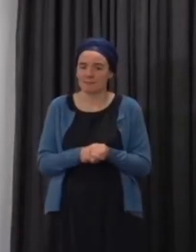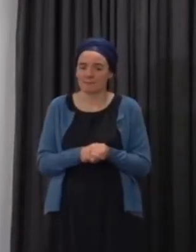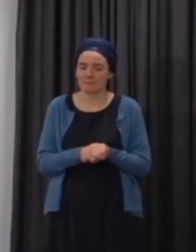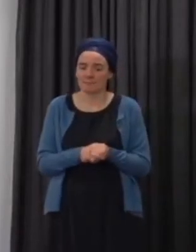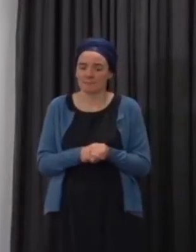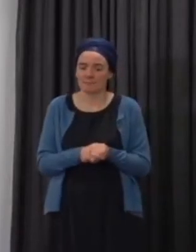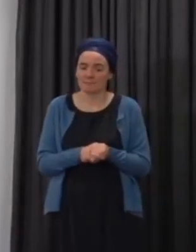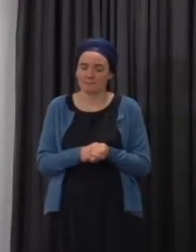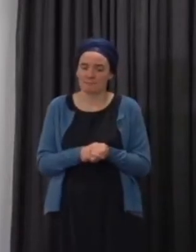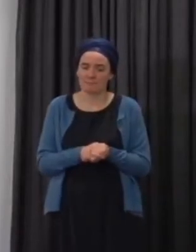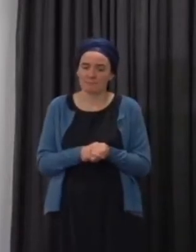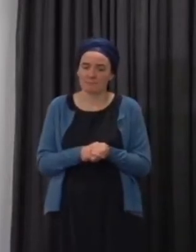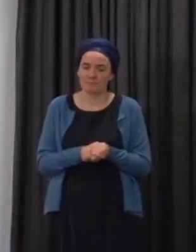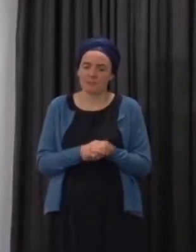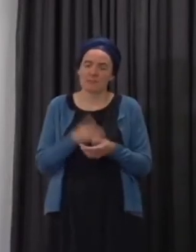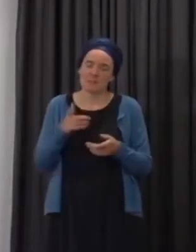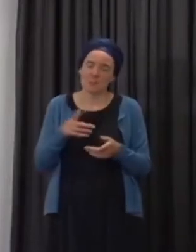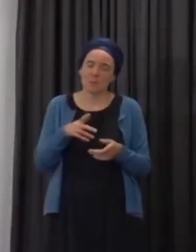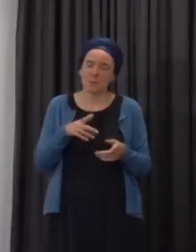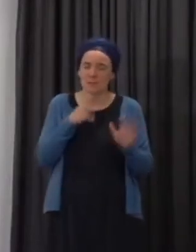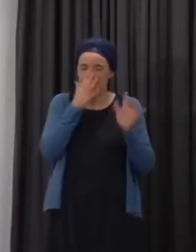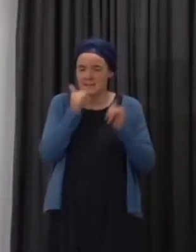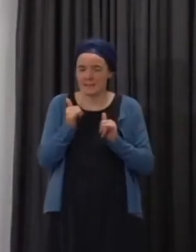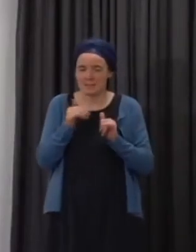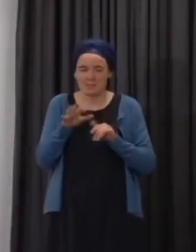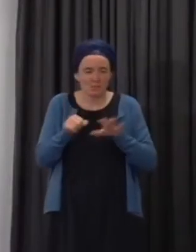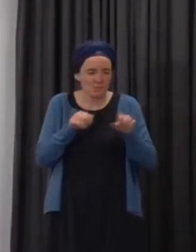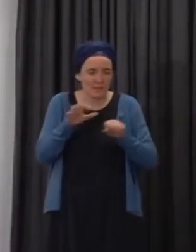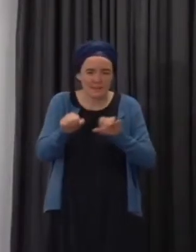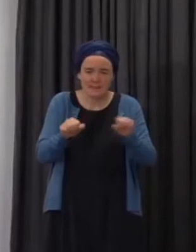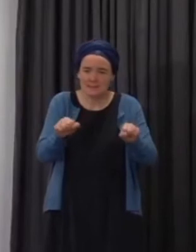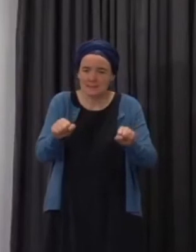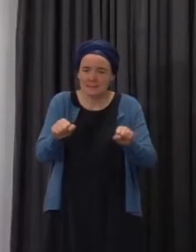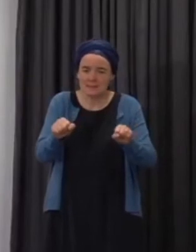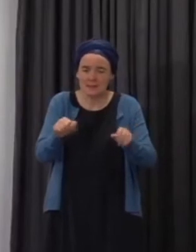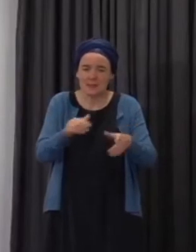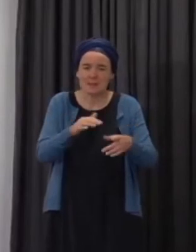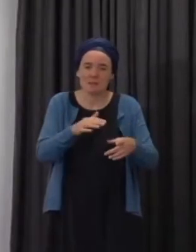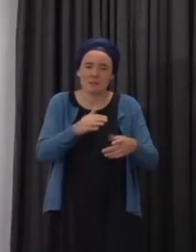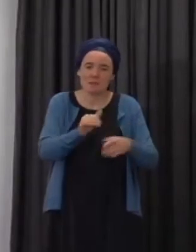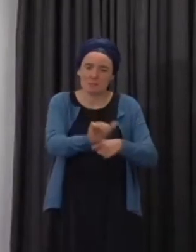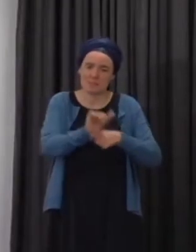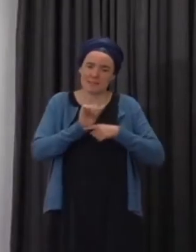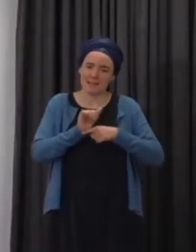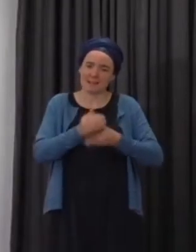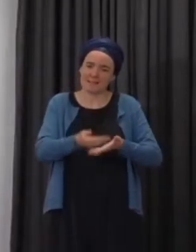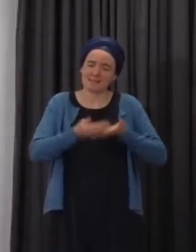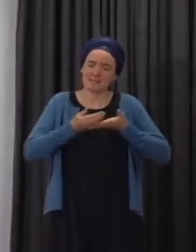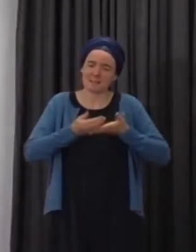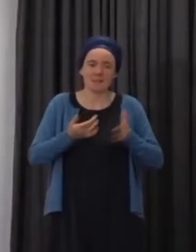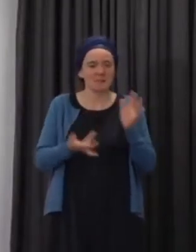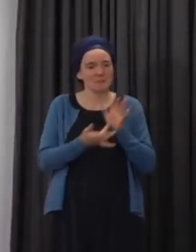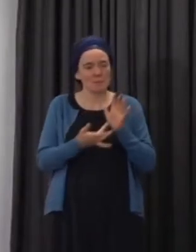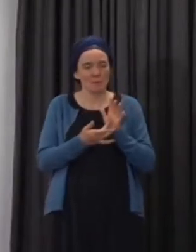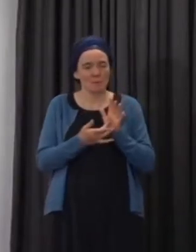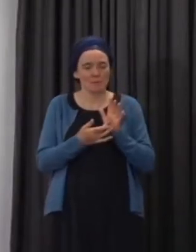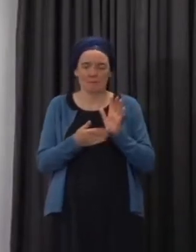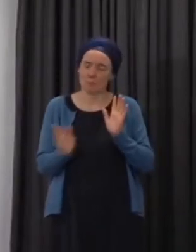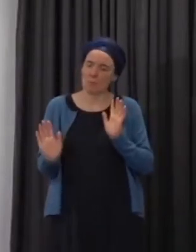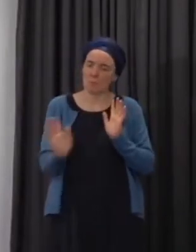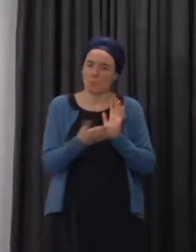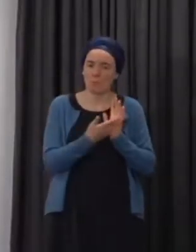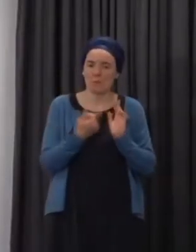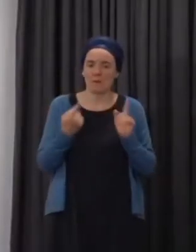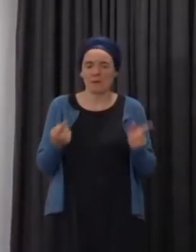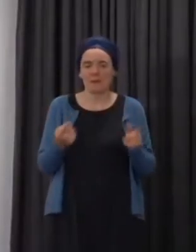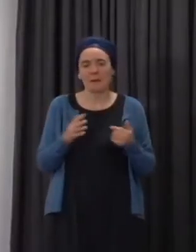of transmission. So the test, trace, protect approach we're trying to take is really important for all of us. We need to balance that together with people's